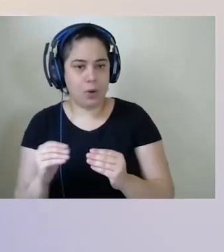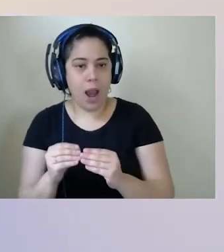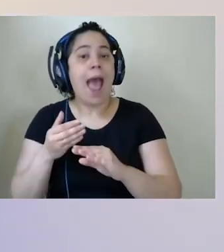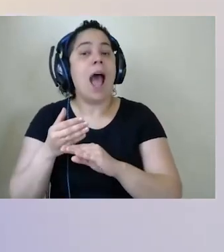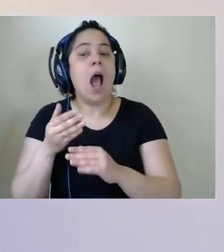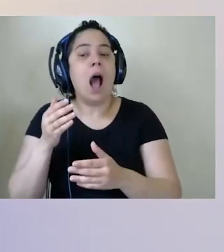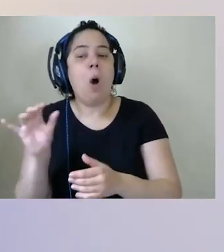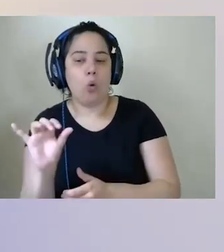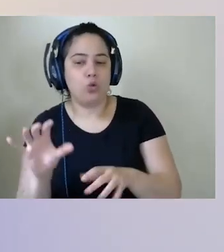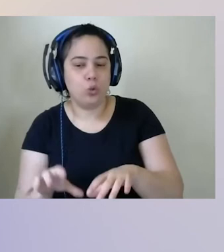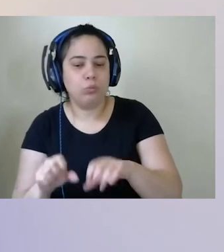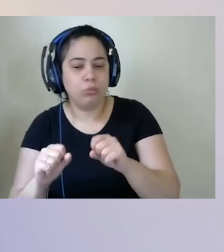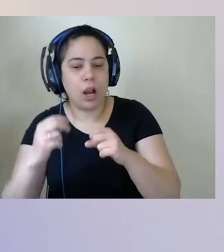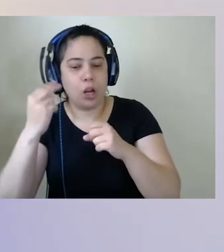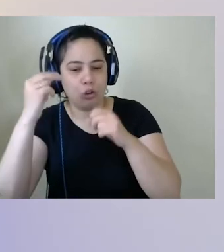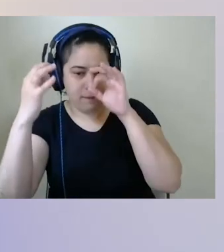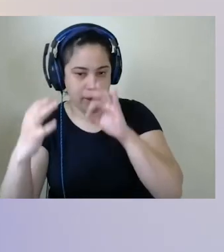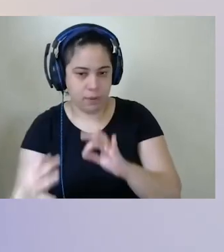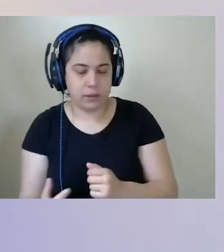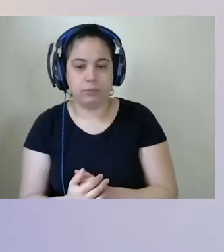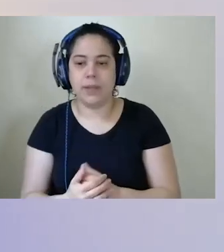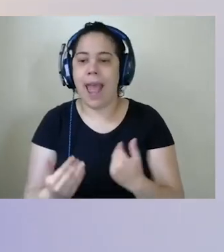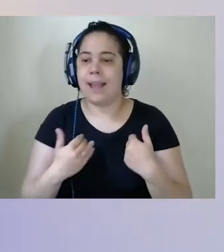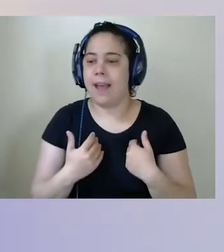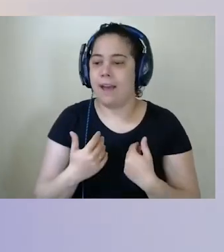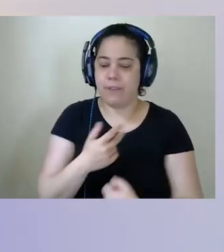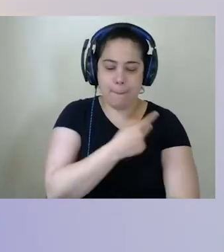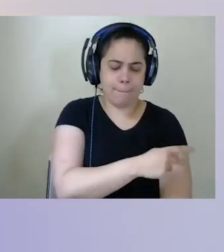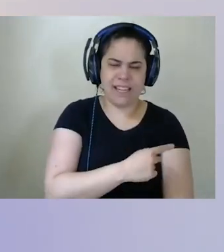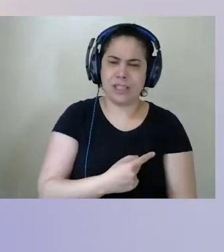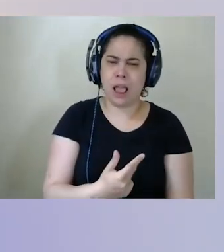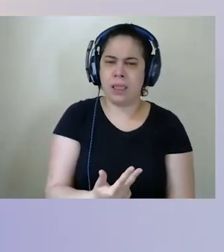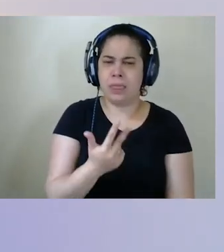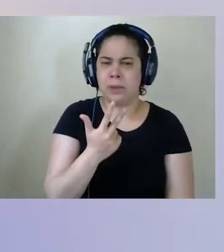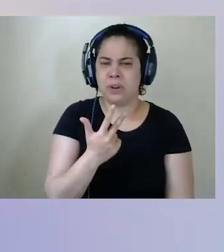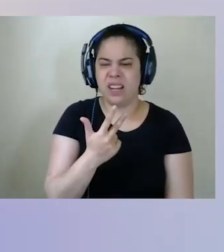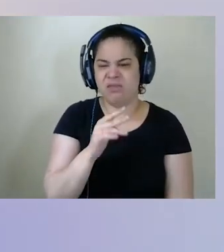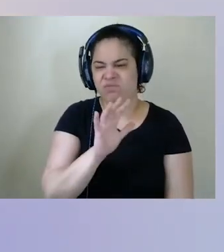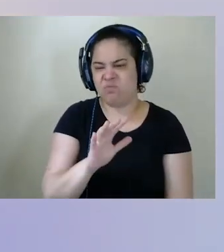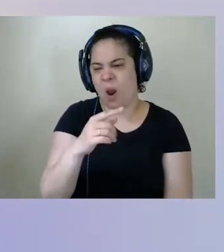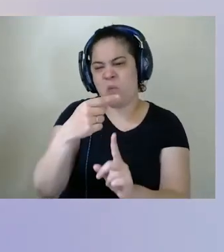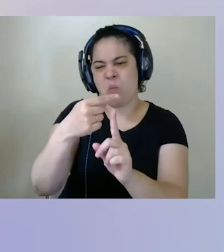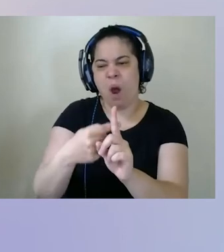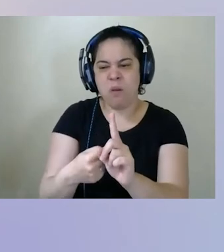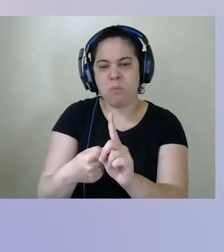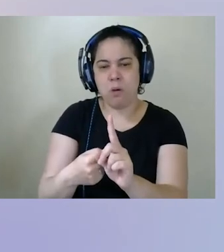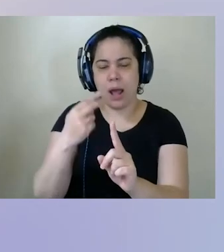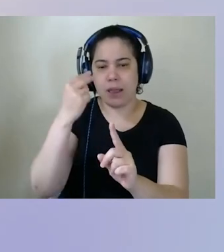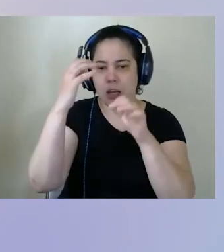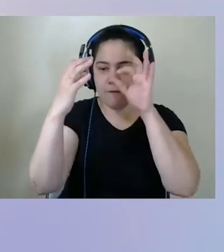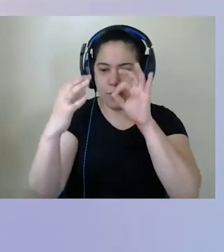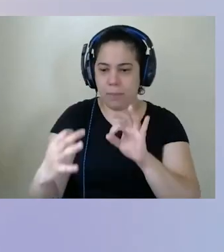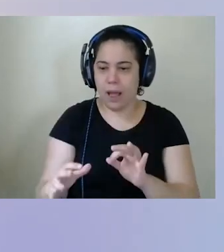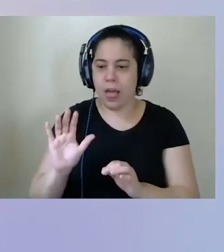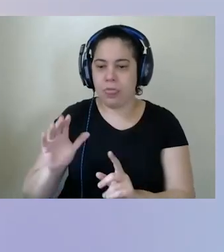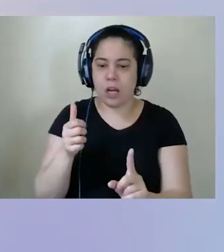for a month or two, or maybe more, but not much more, and whose self-harm